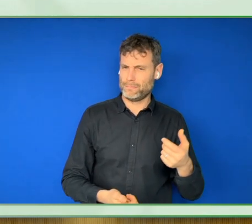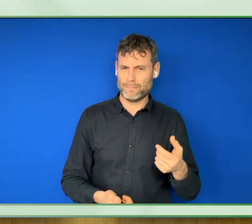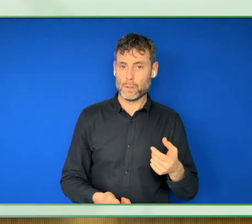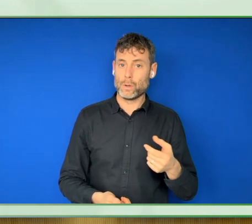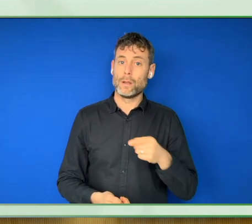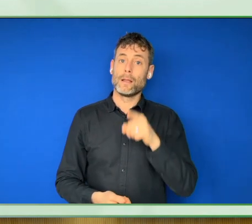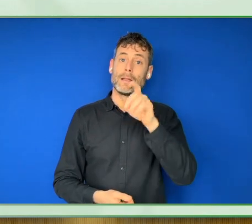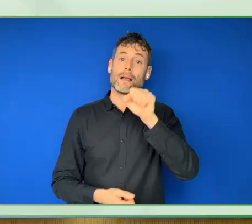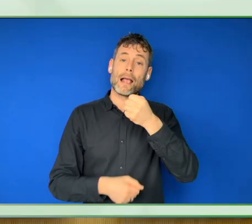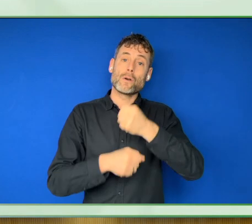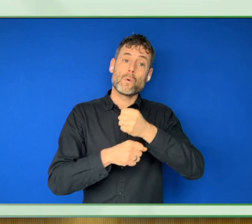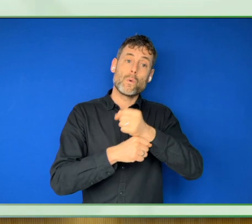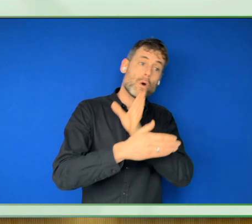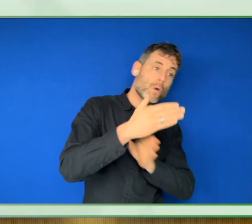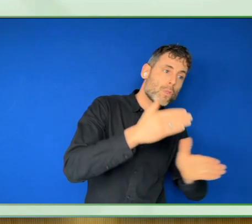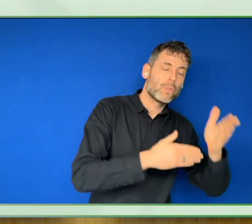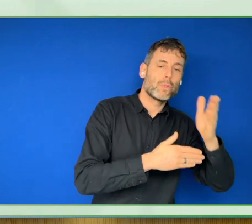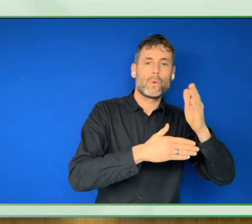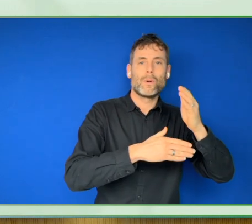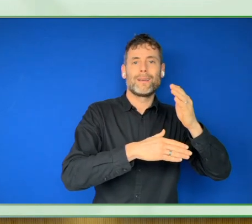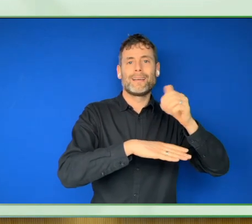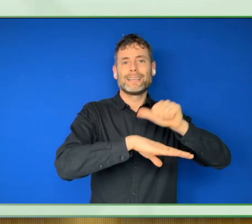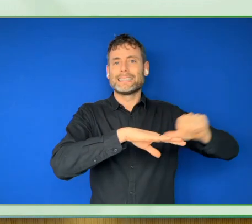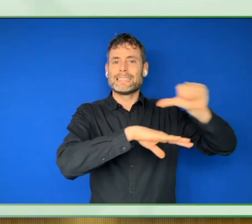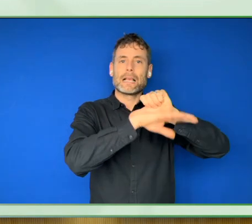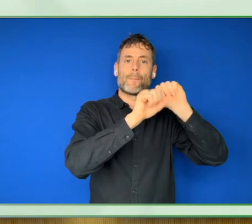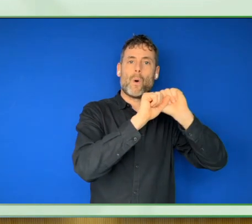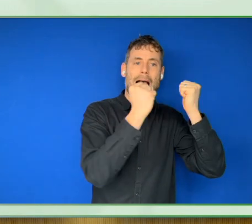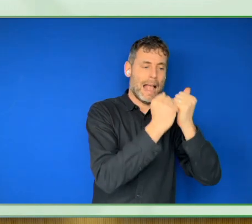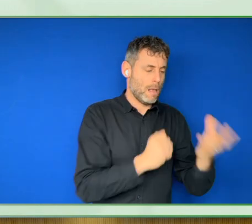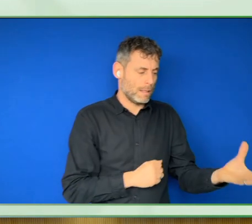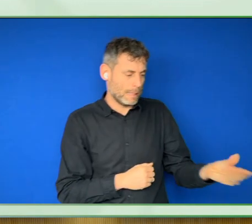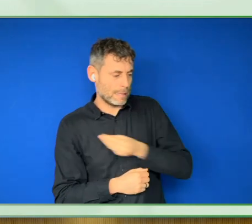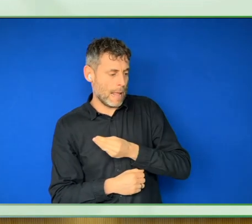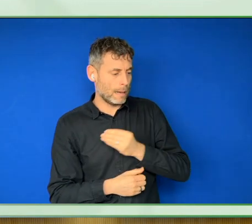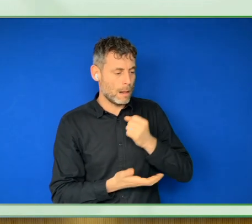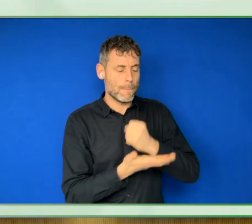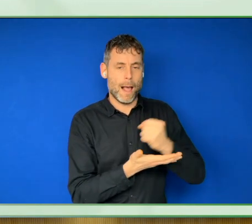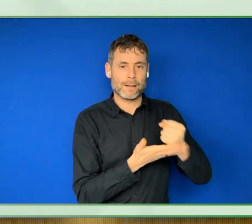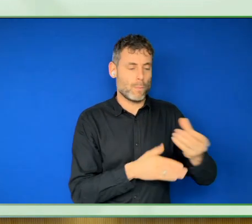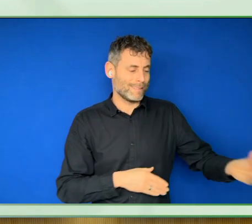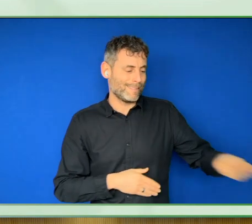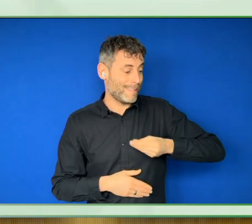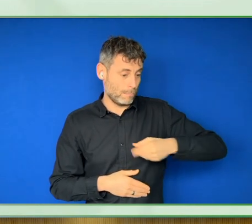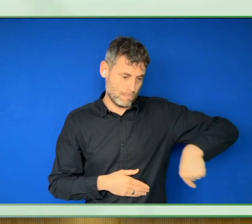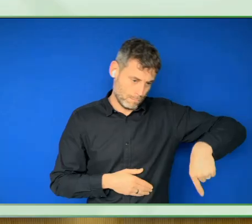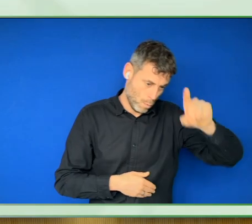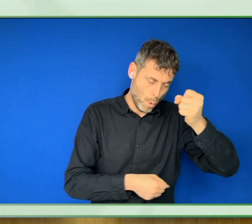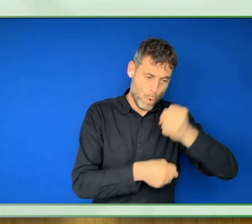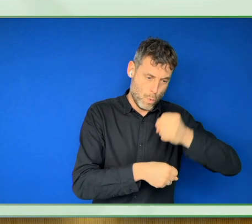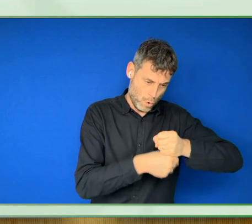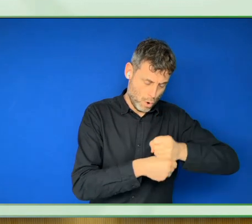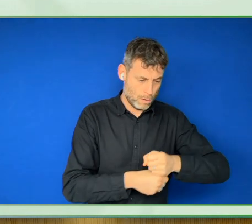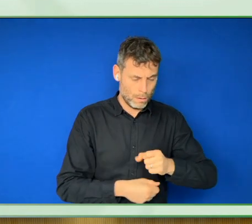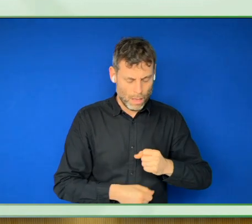agency and be taken, their passports taken away from them and only allowed to go back to their families once a year, and insurance